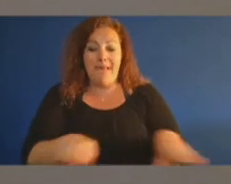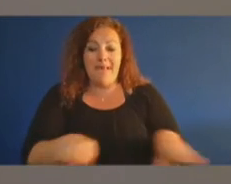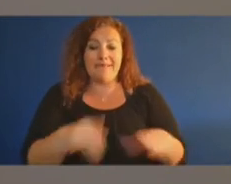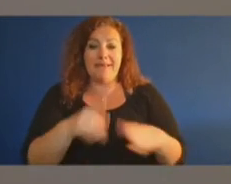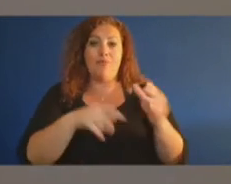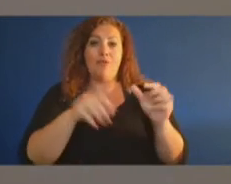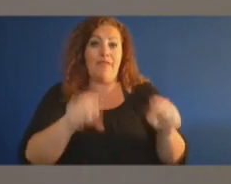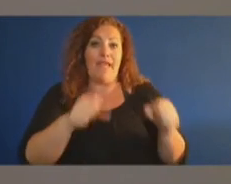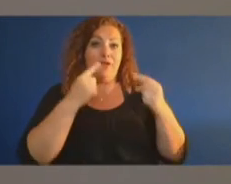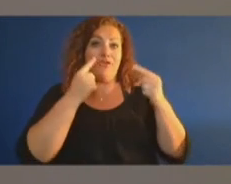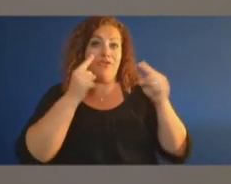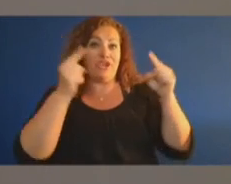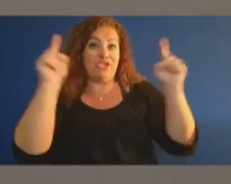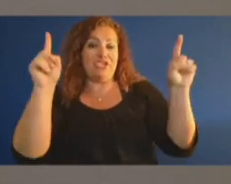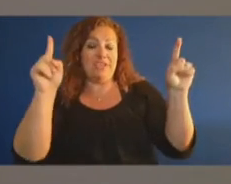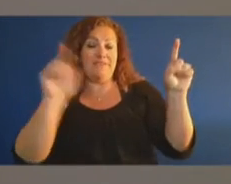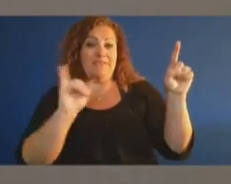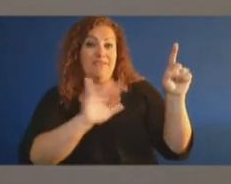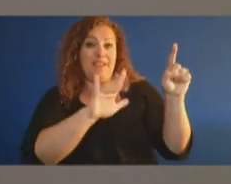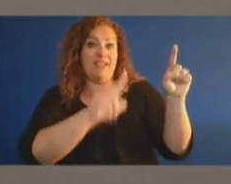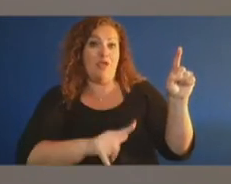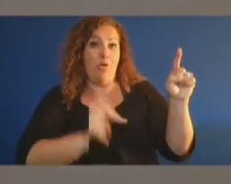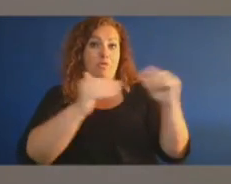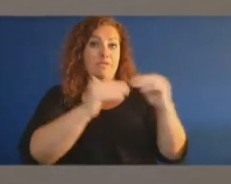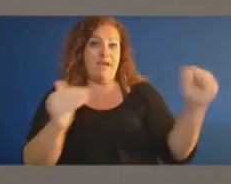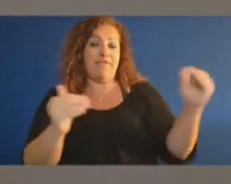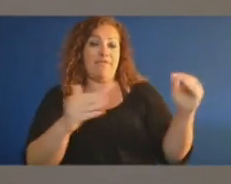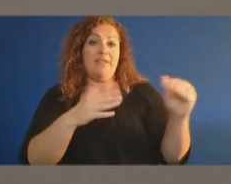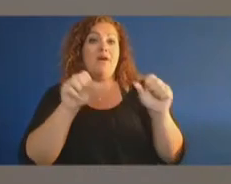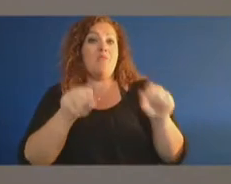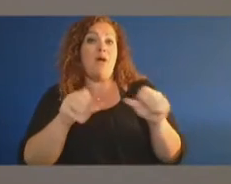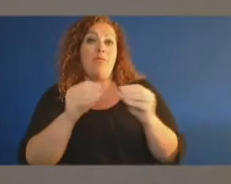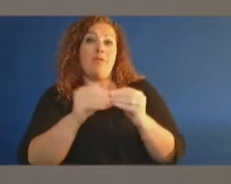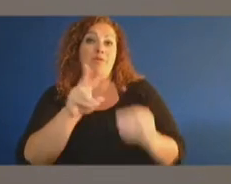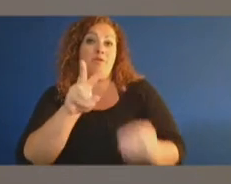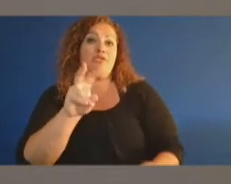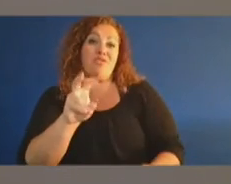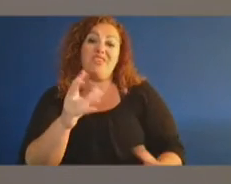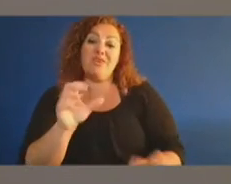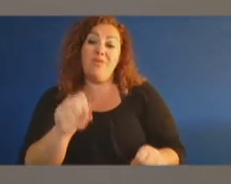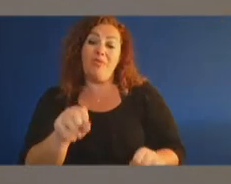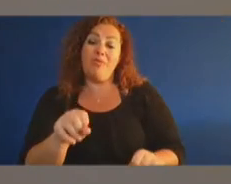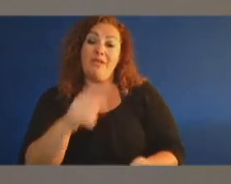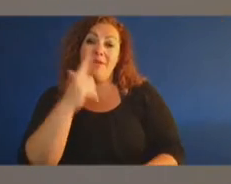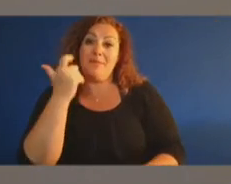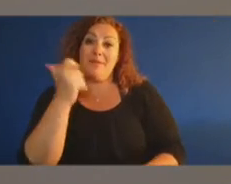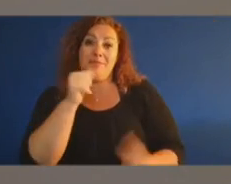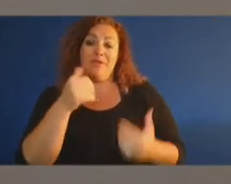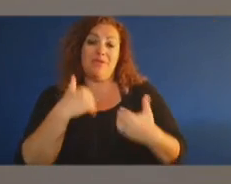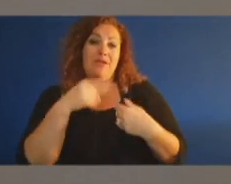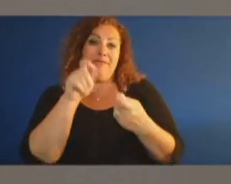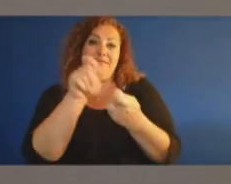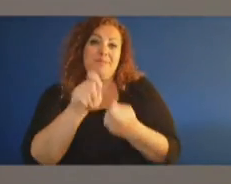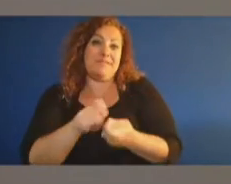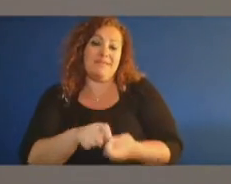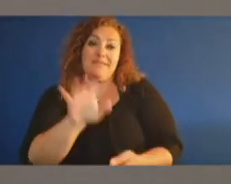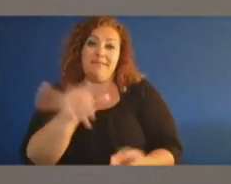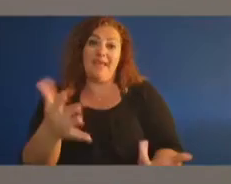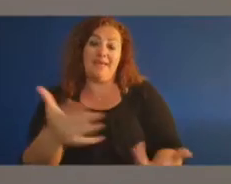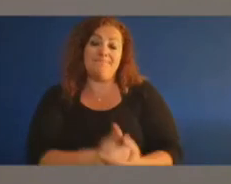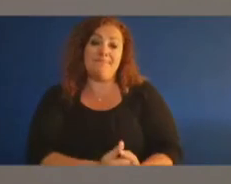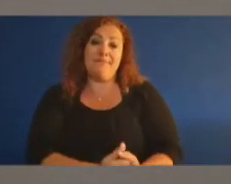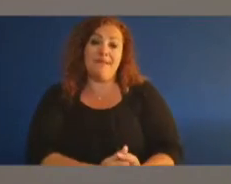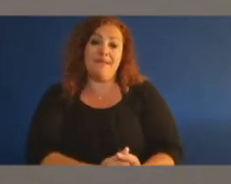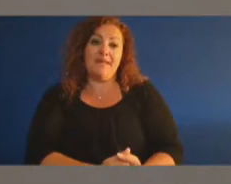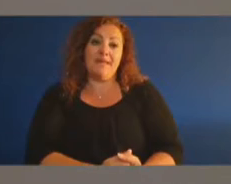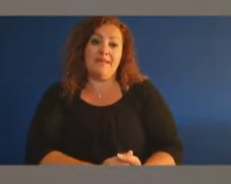achieved even at its lowest level here and more likely 200 um given that we don't have the specificity of that so uh